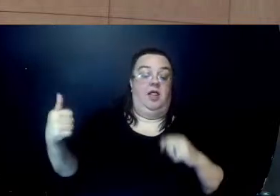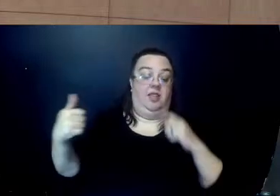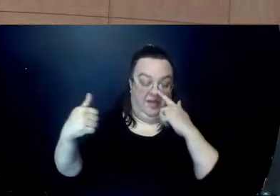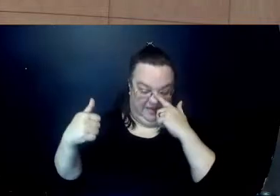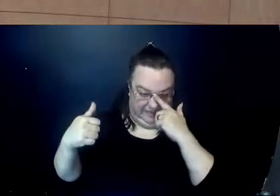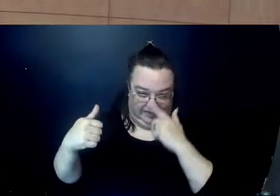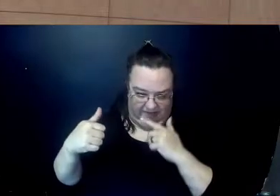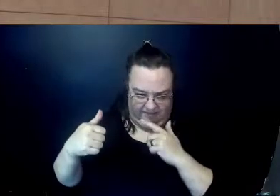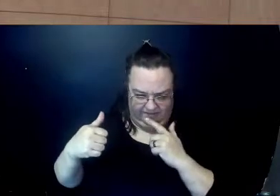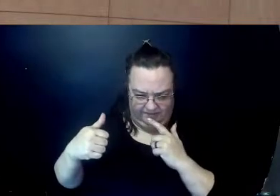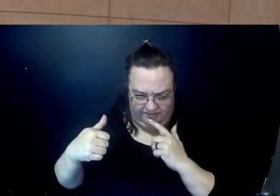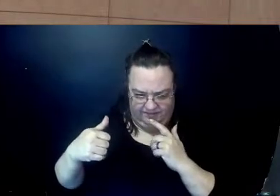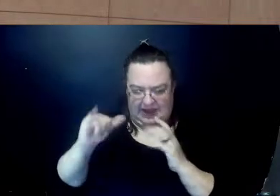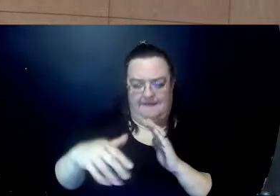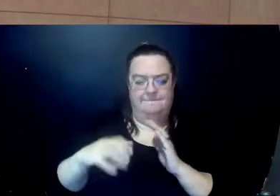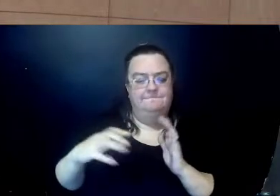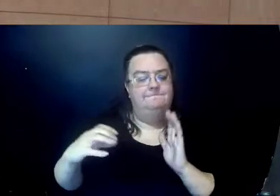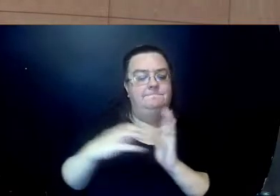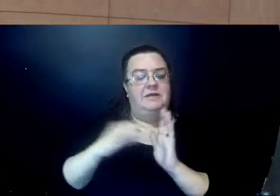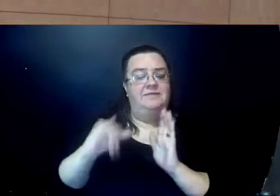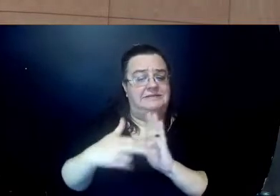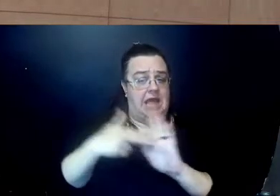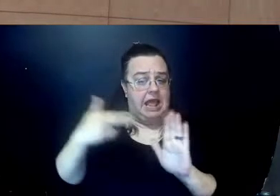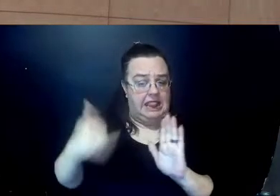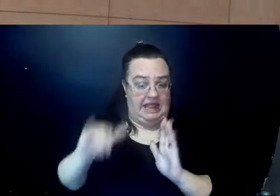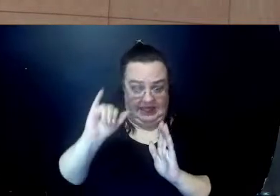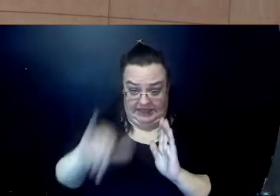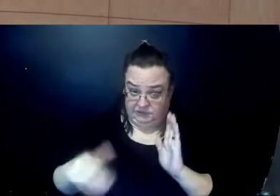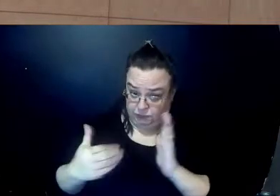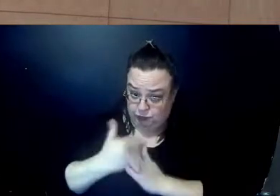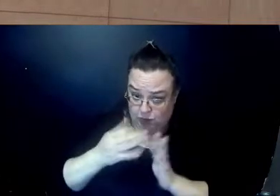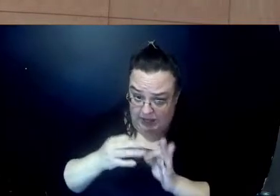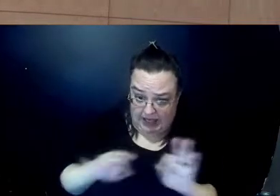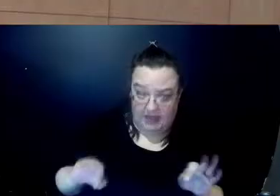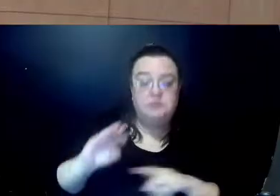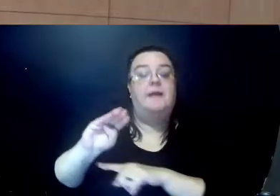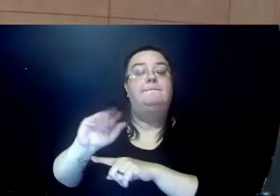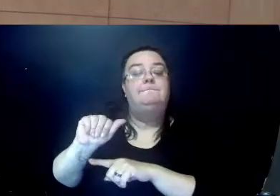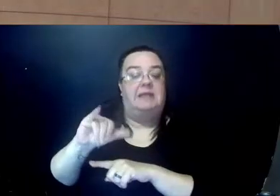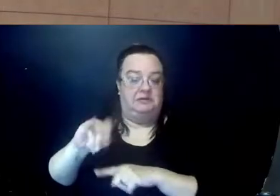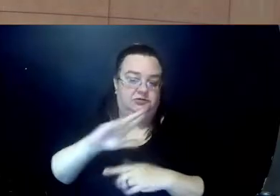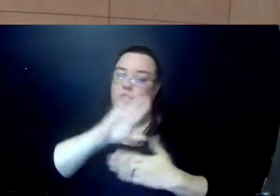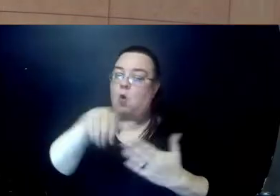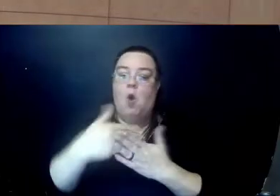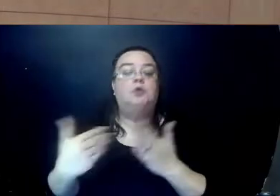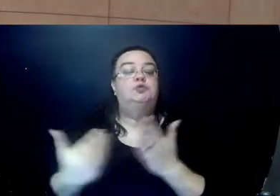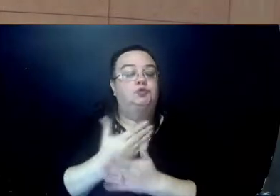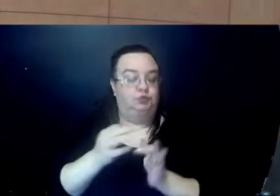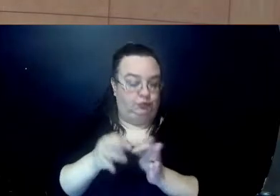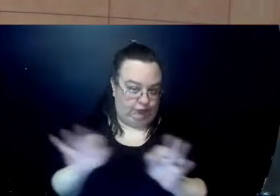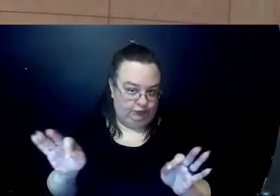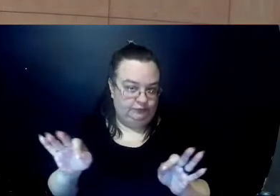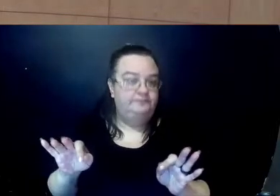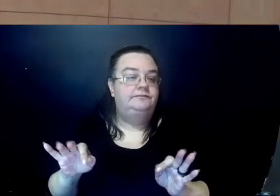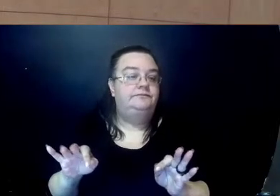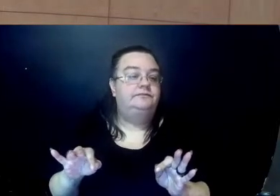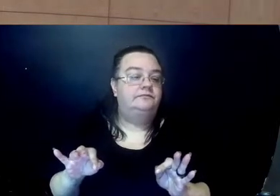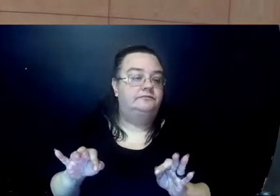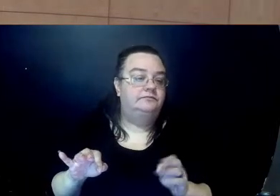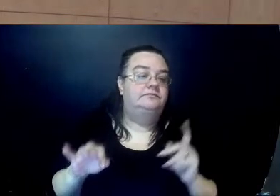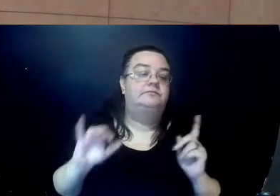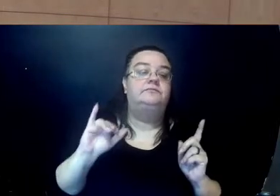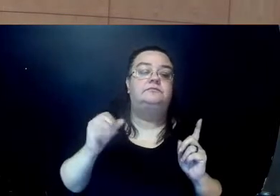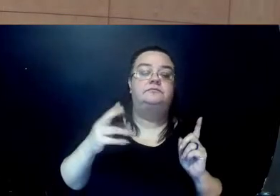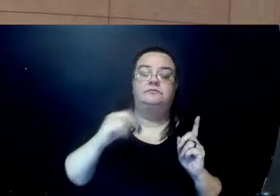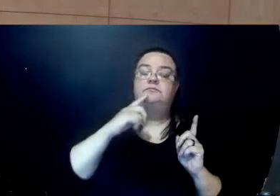paragraph that's highlighted, is that new language? Well, it's all new language. It's a resolution. Okay, so obviously,